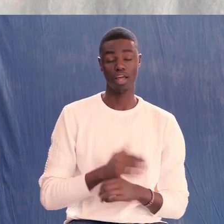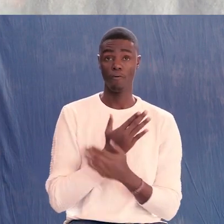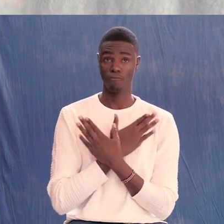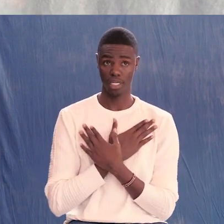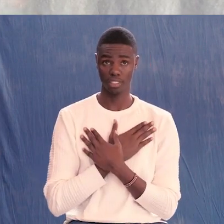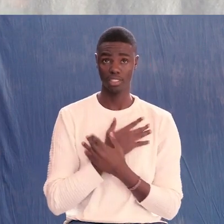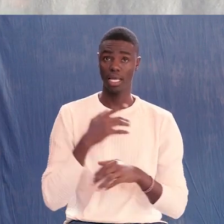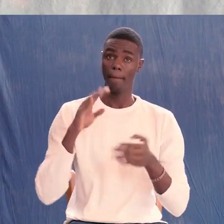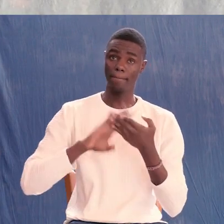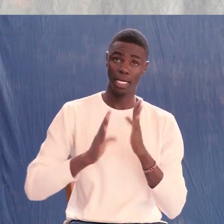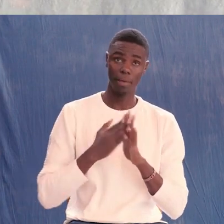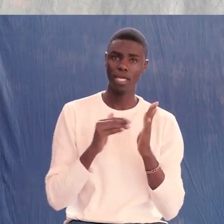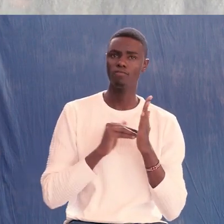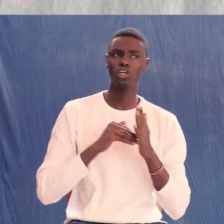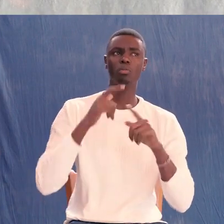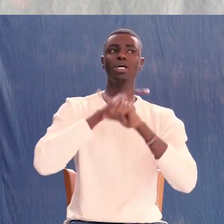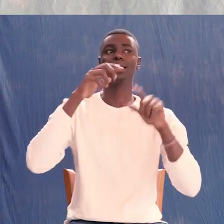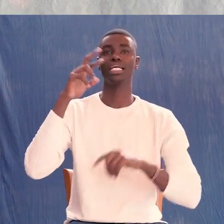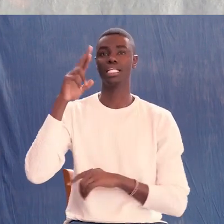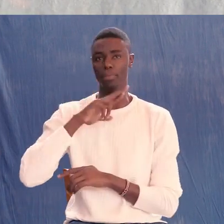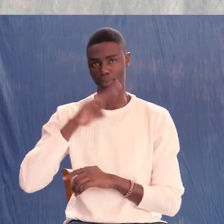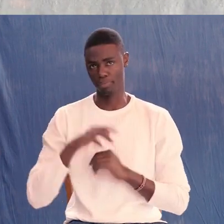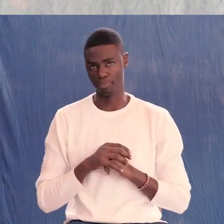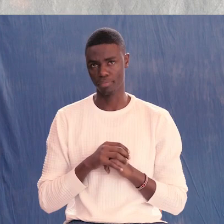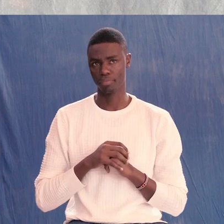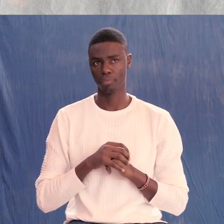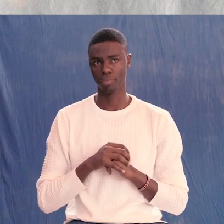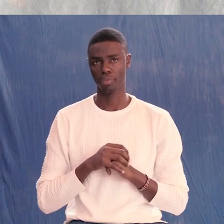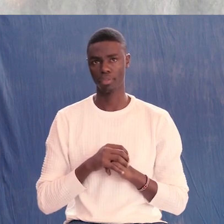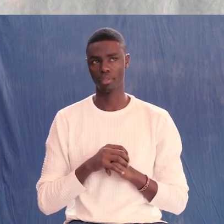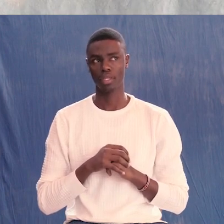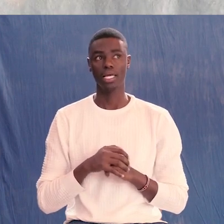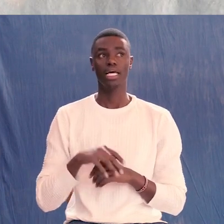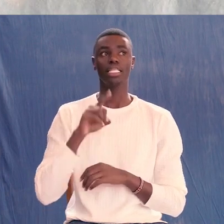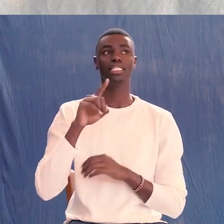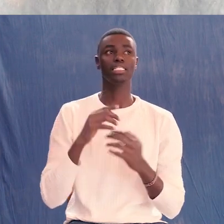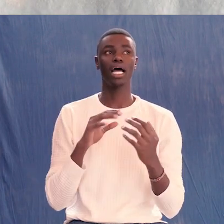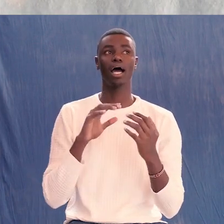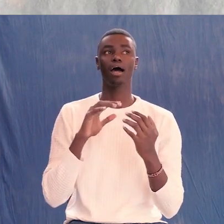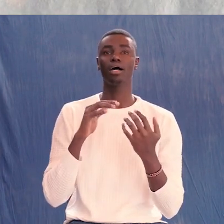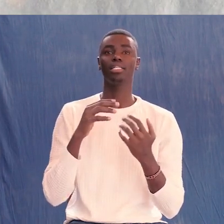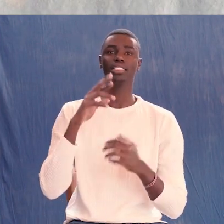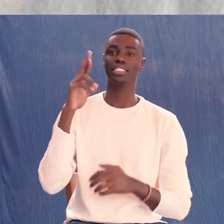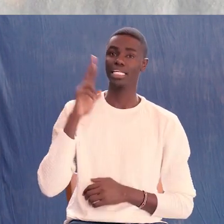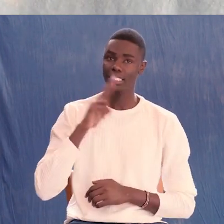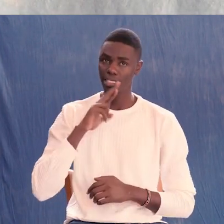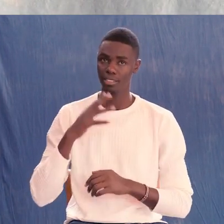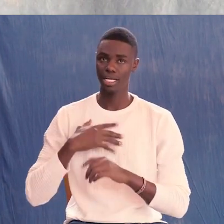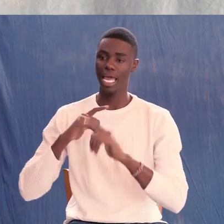being vulnerable is a great risk, it's kind of the aspect of risk and reward,